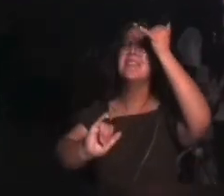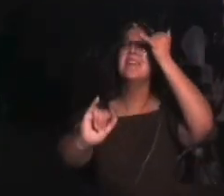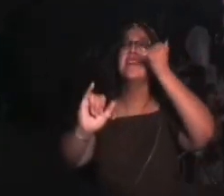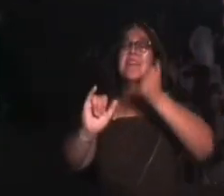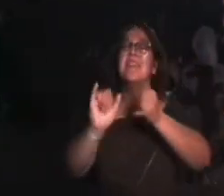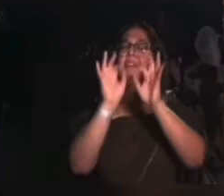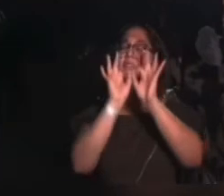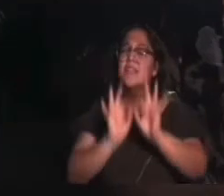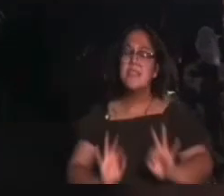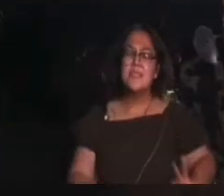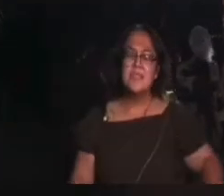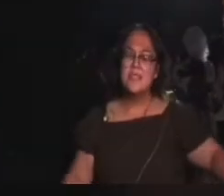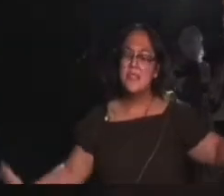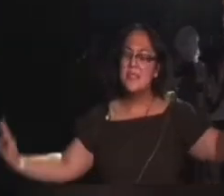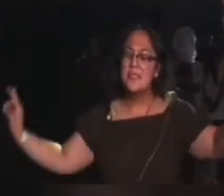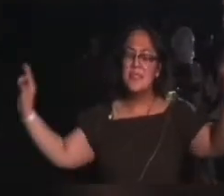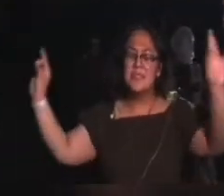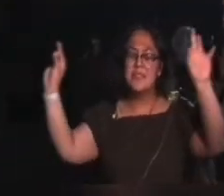eternamente,